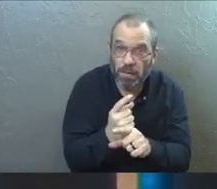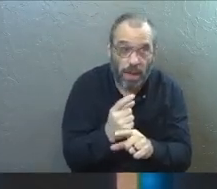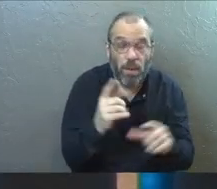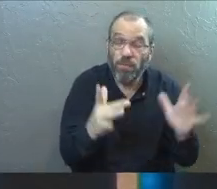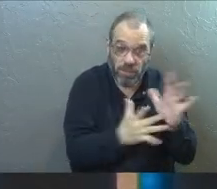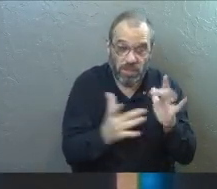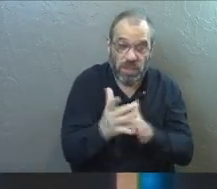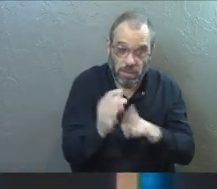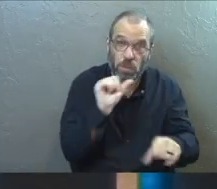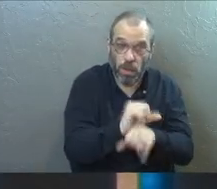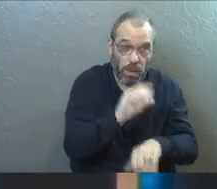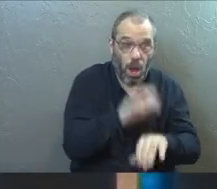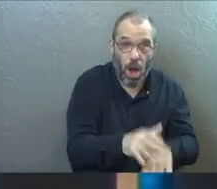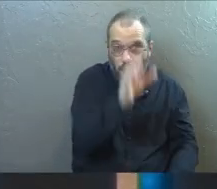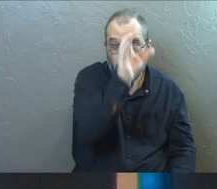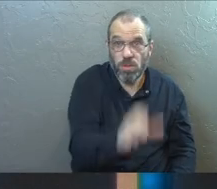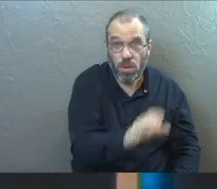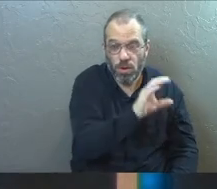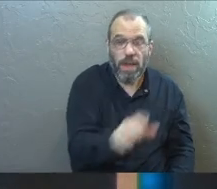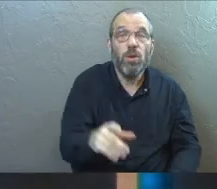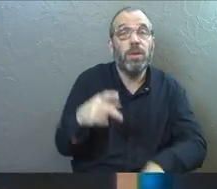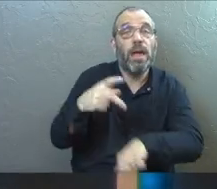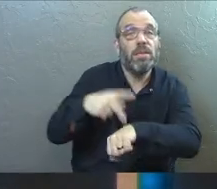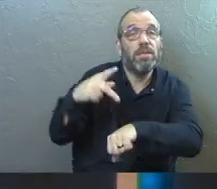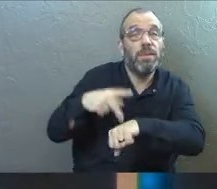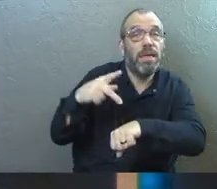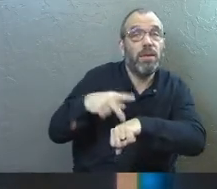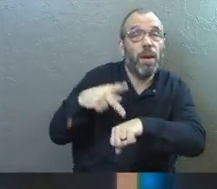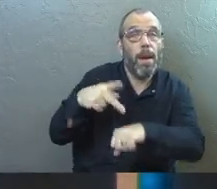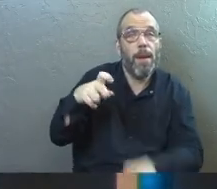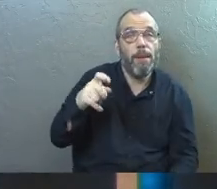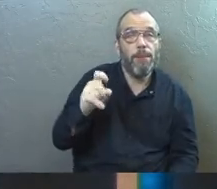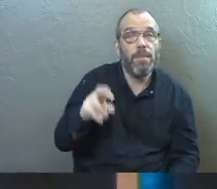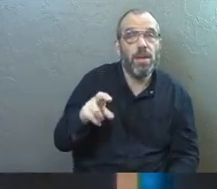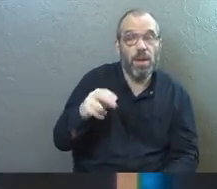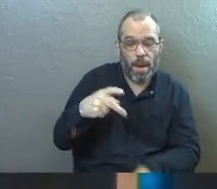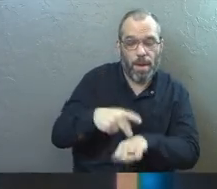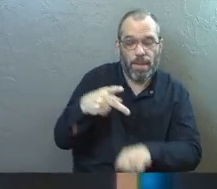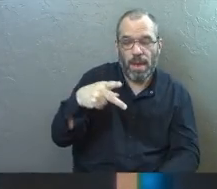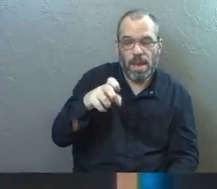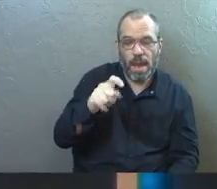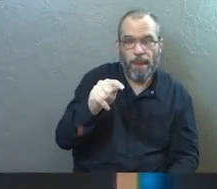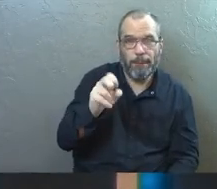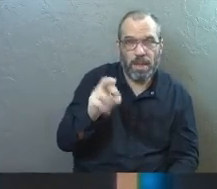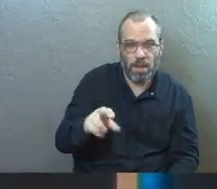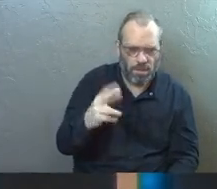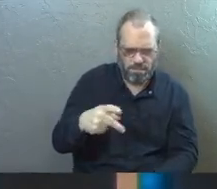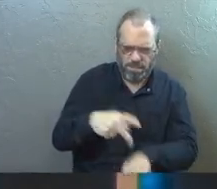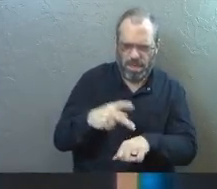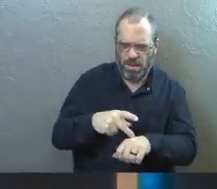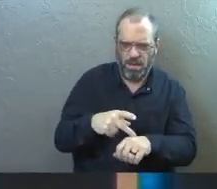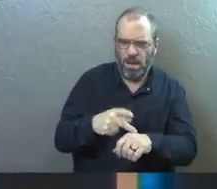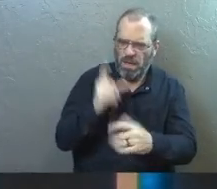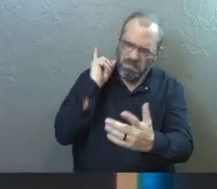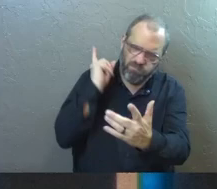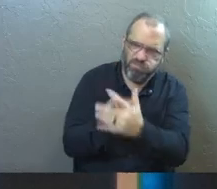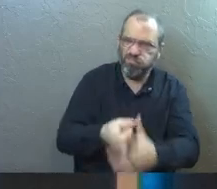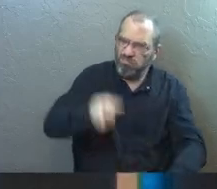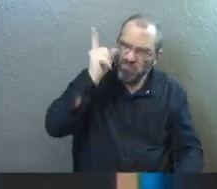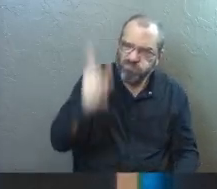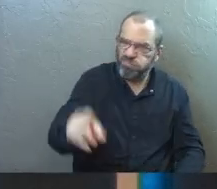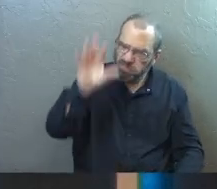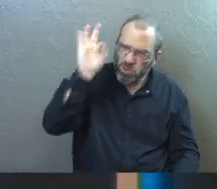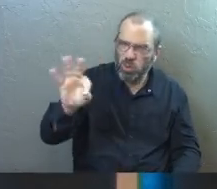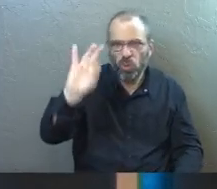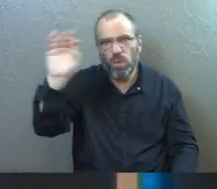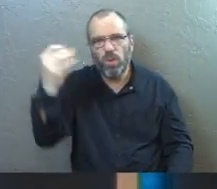on the cross for us. So Peter's response, why does Peter respond the way that he does? Why does Peter come at them with such hard truth and